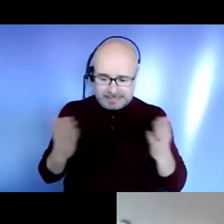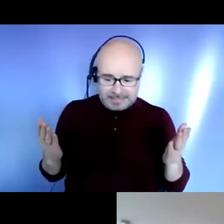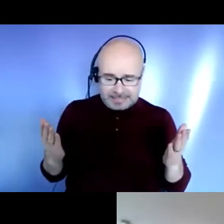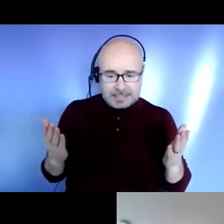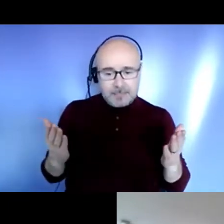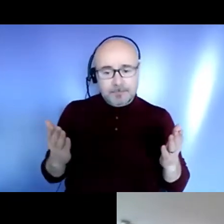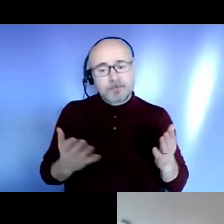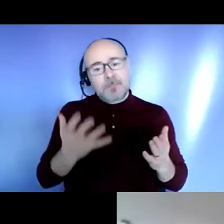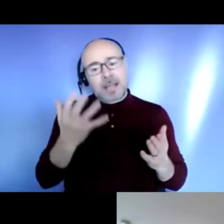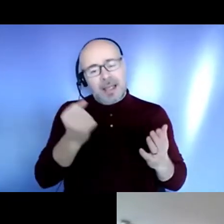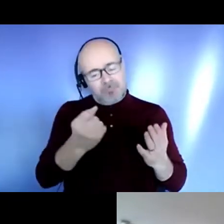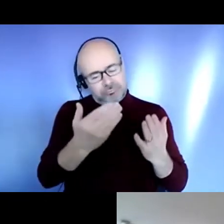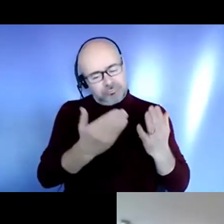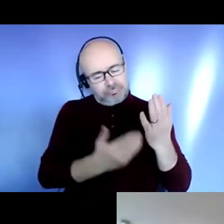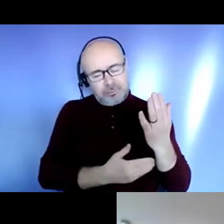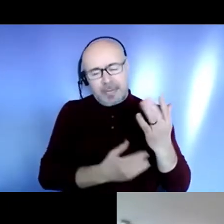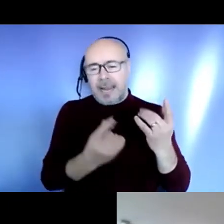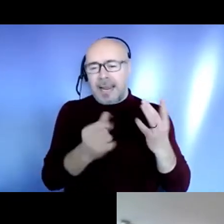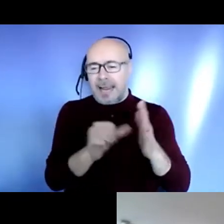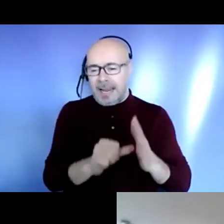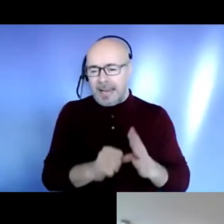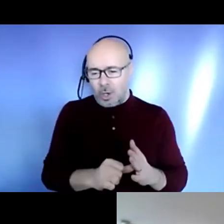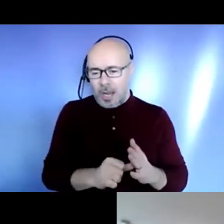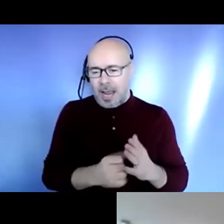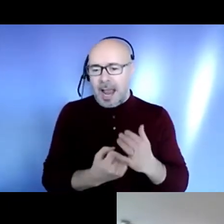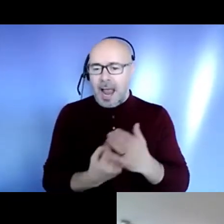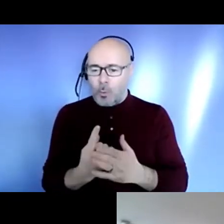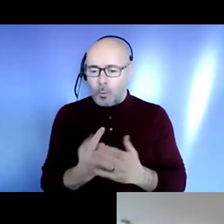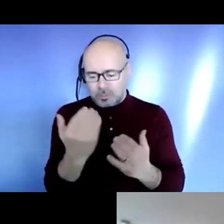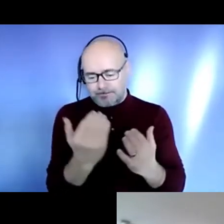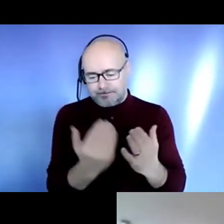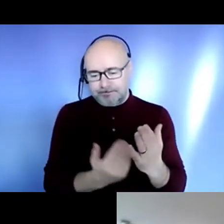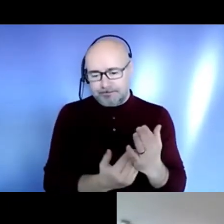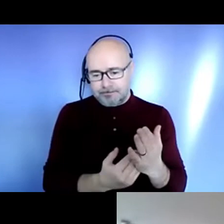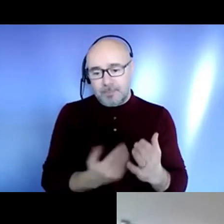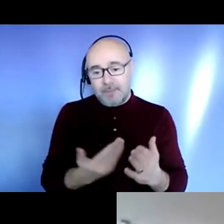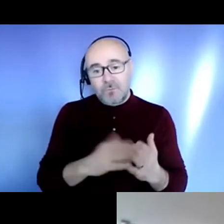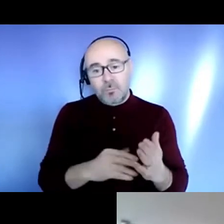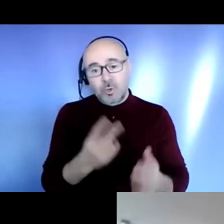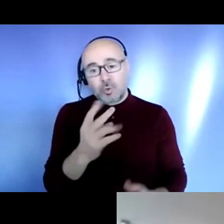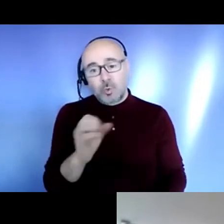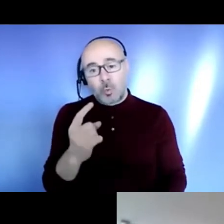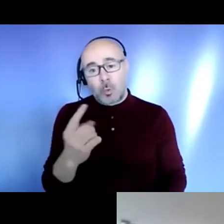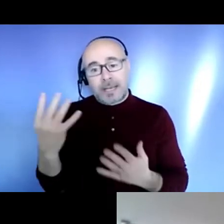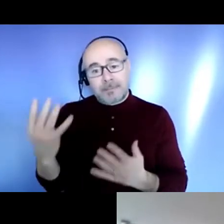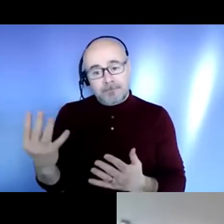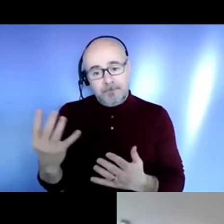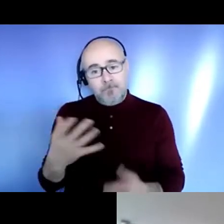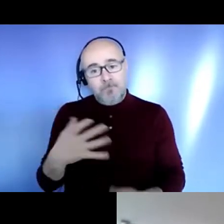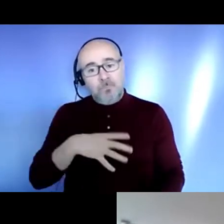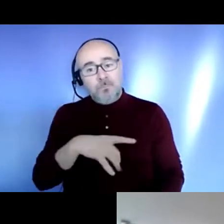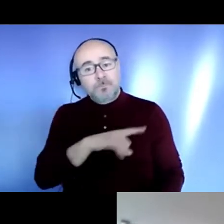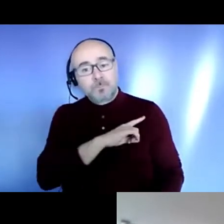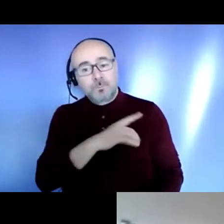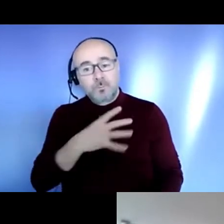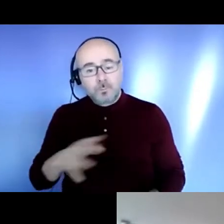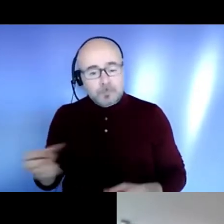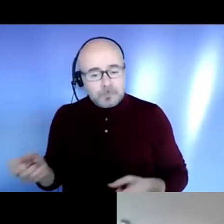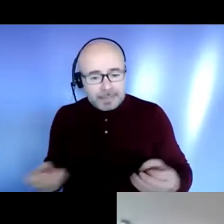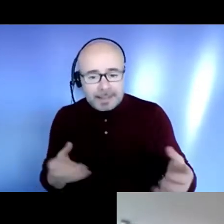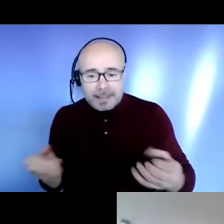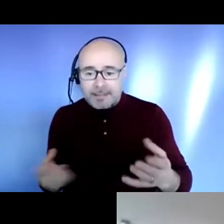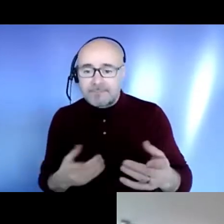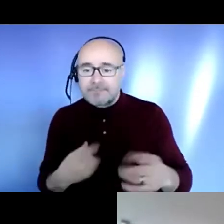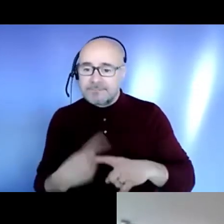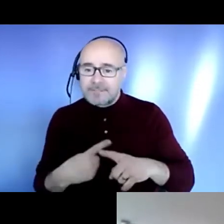4 outcomes. Since 2019, and in order to try and deliver faster, with the latest, we've